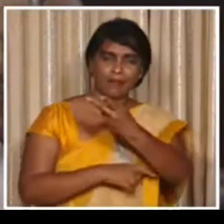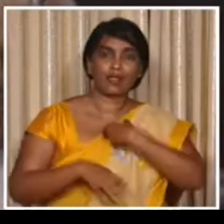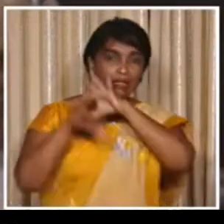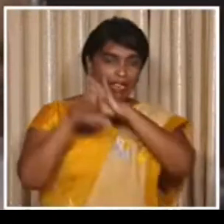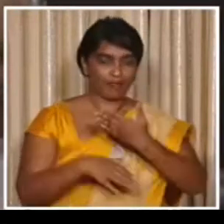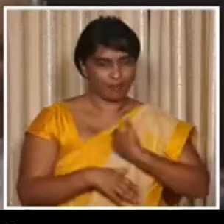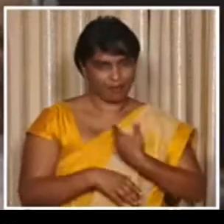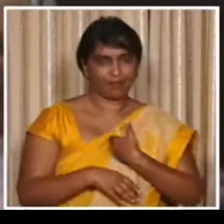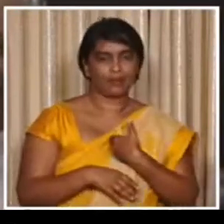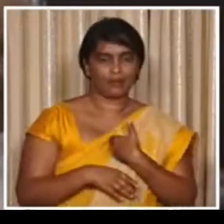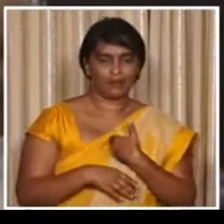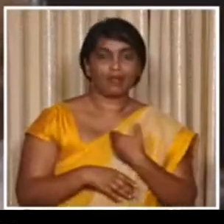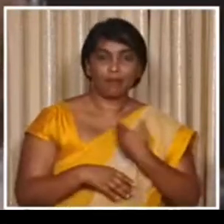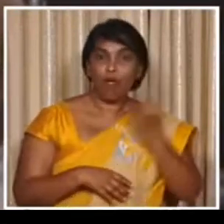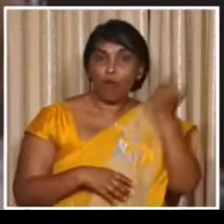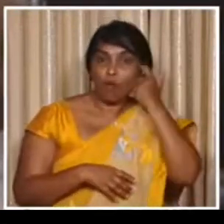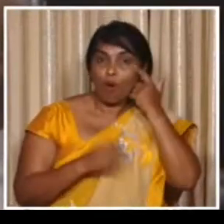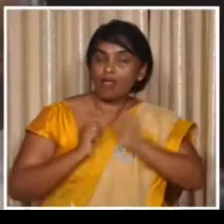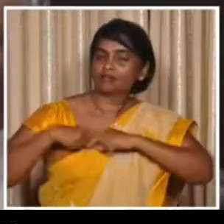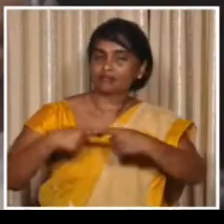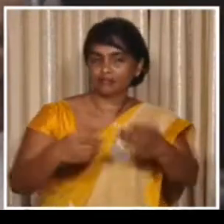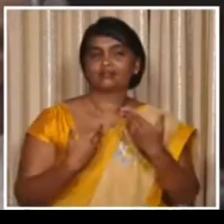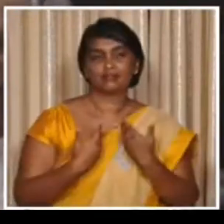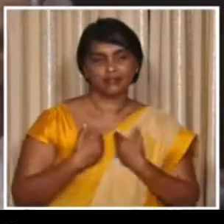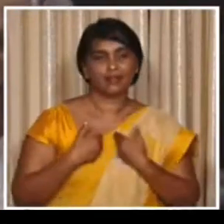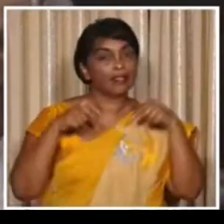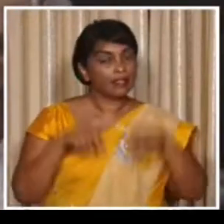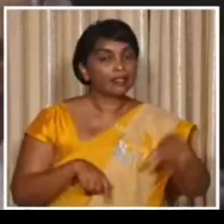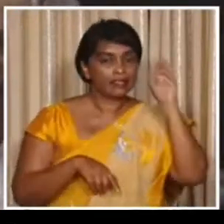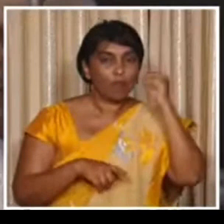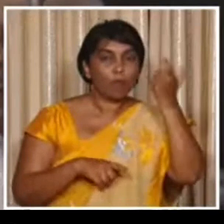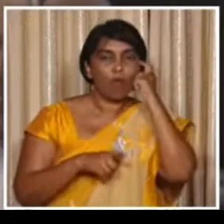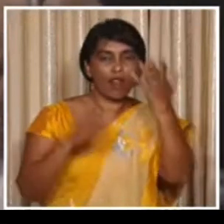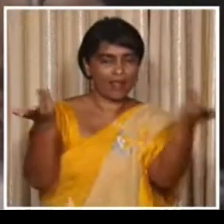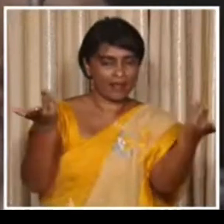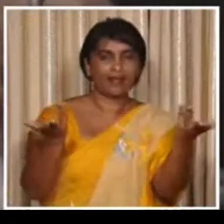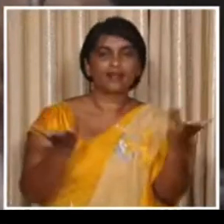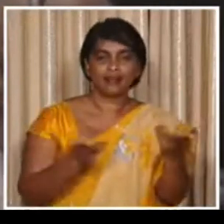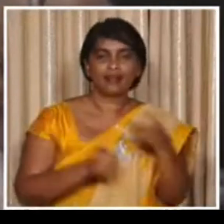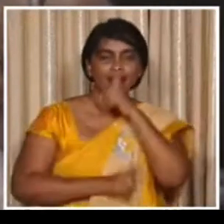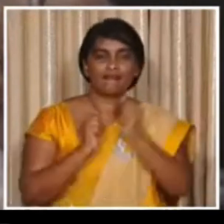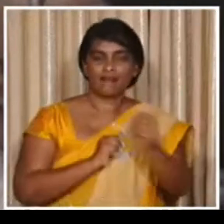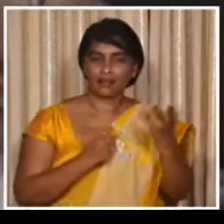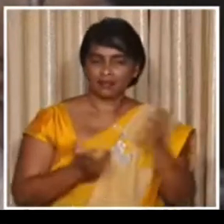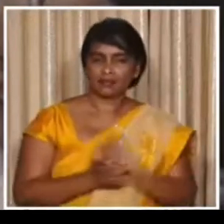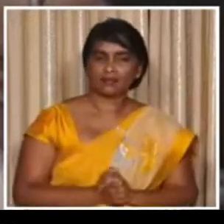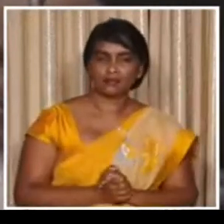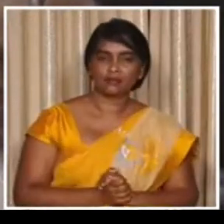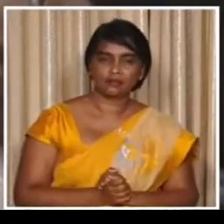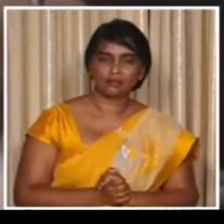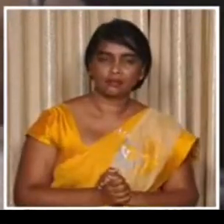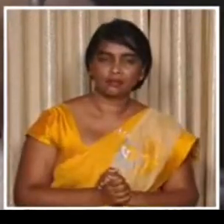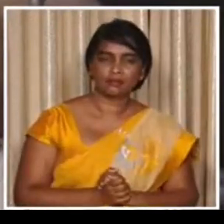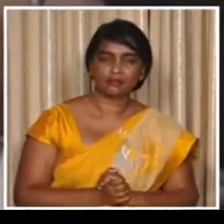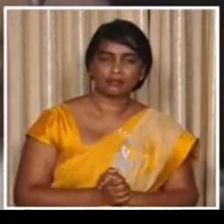genave man mage mole ek oka genichche iting dan danna ganna oyagota mole ne me kiyana de karanna kiyala